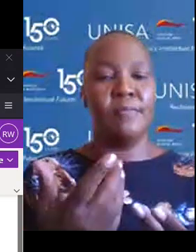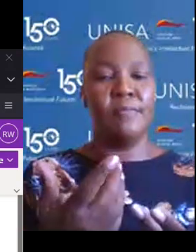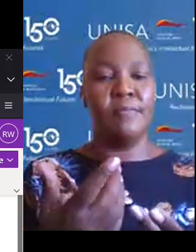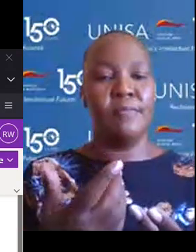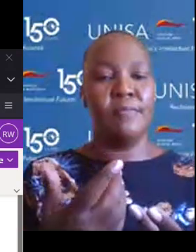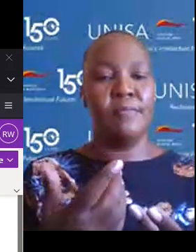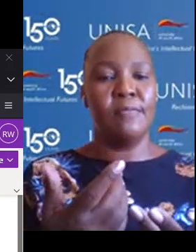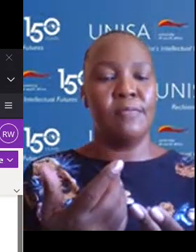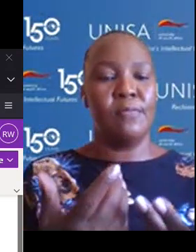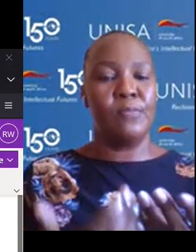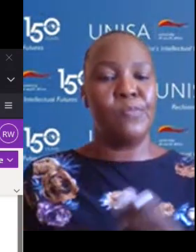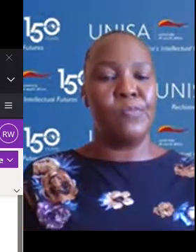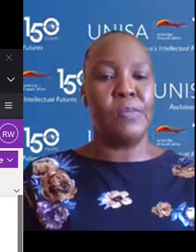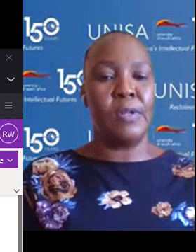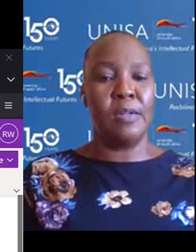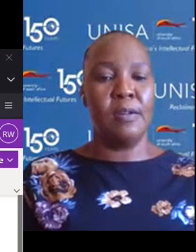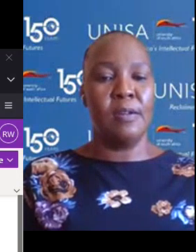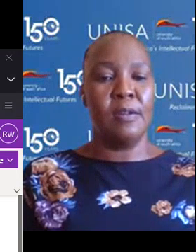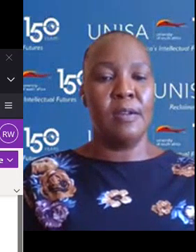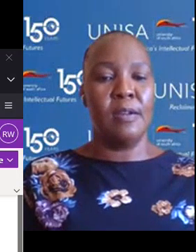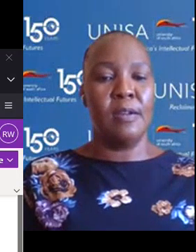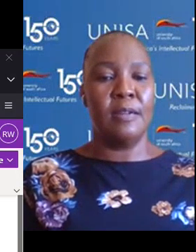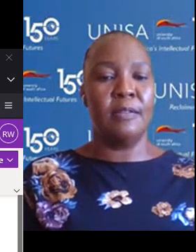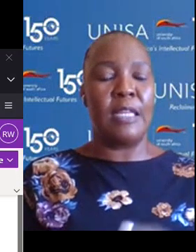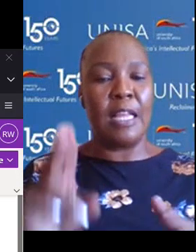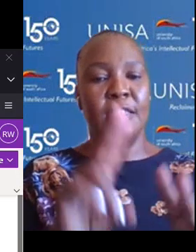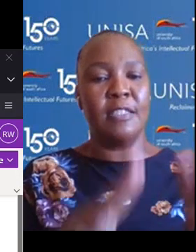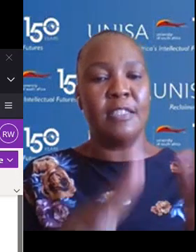Let's go here for search for a file.